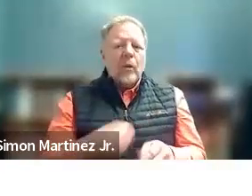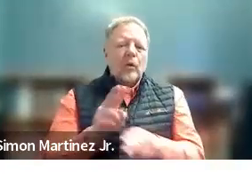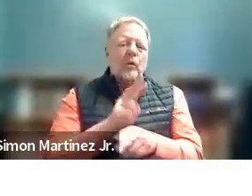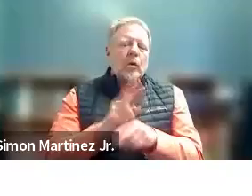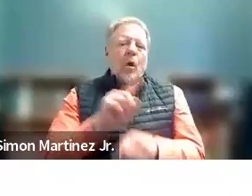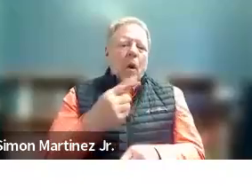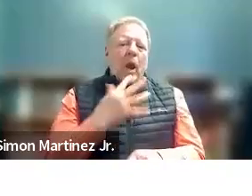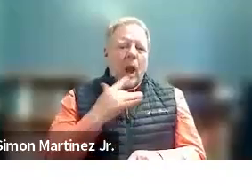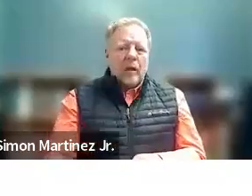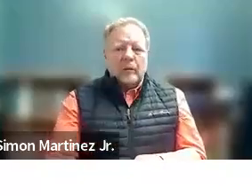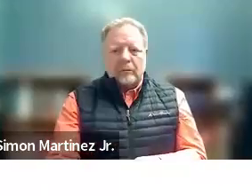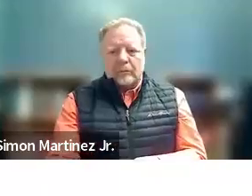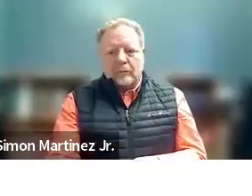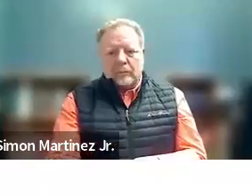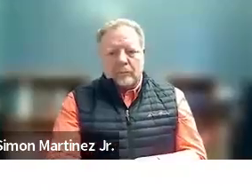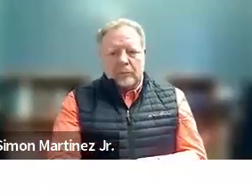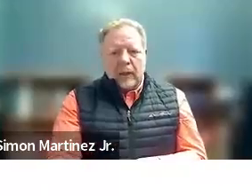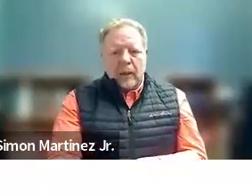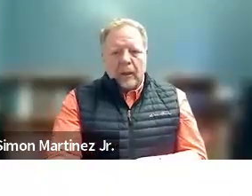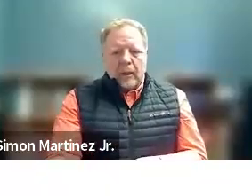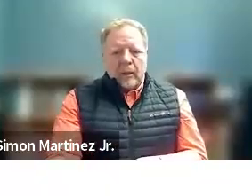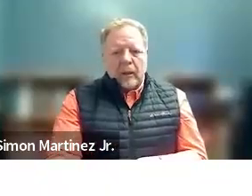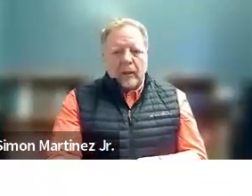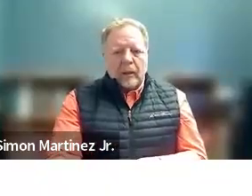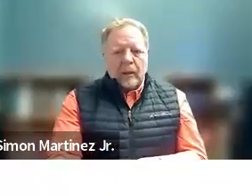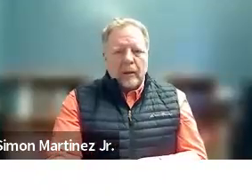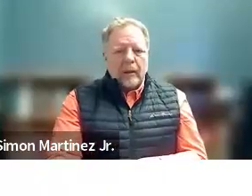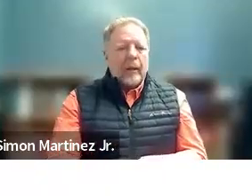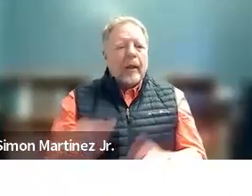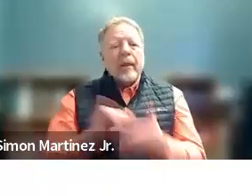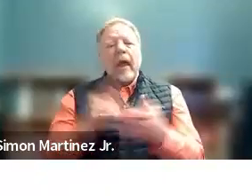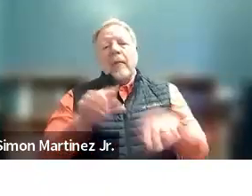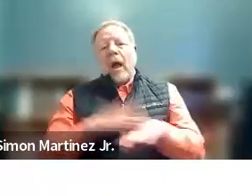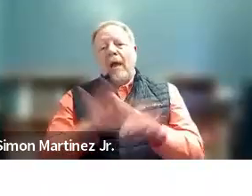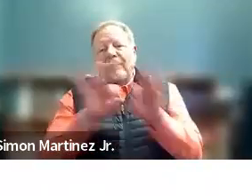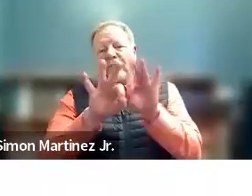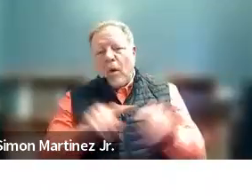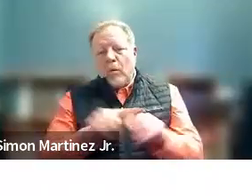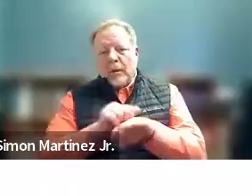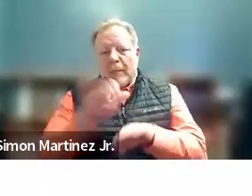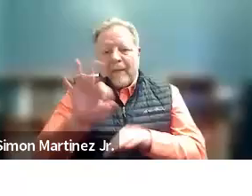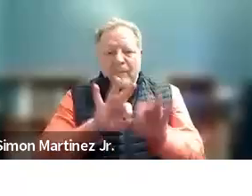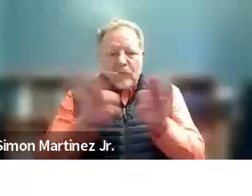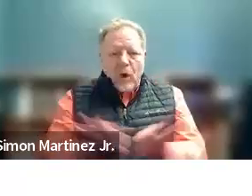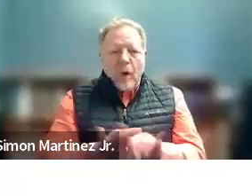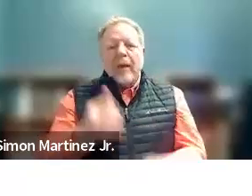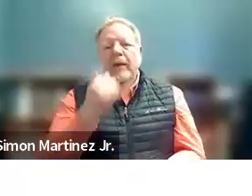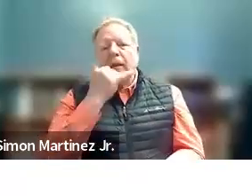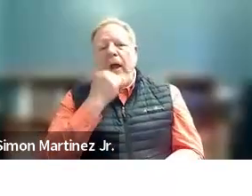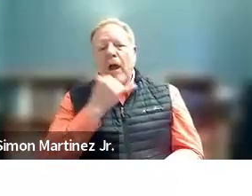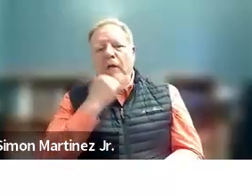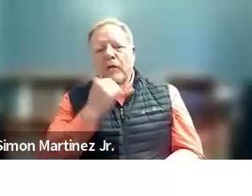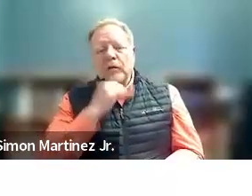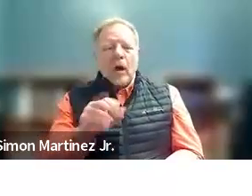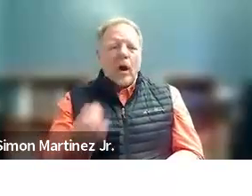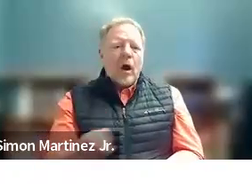only color because that happens on like forms maybe where you submit a form and the errors